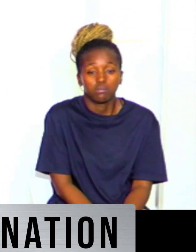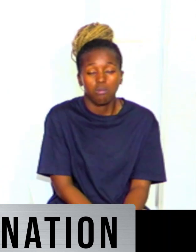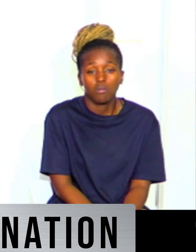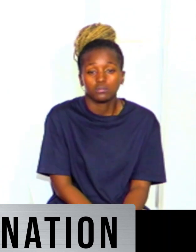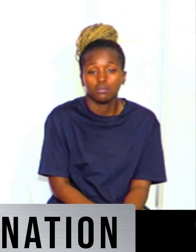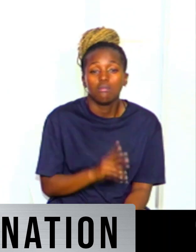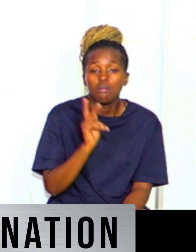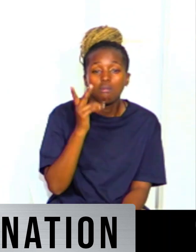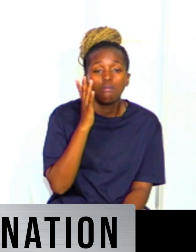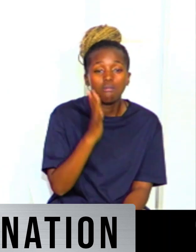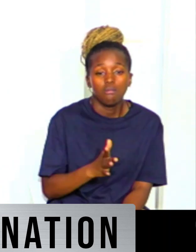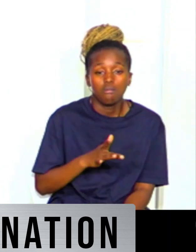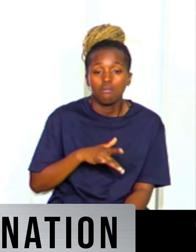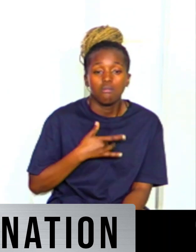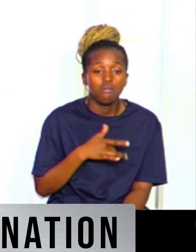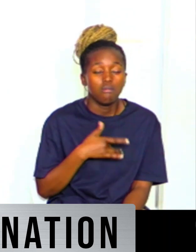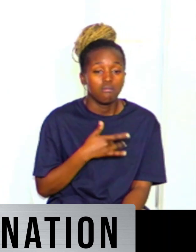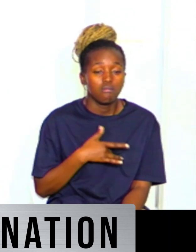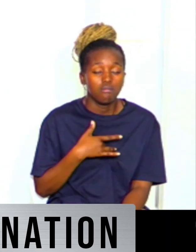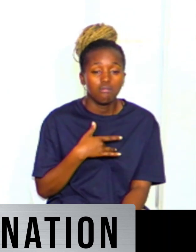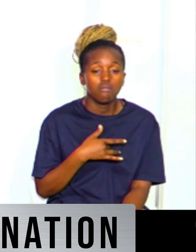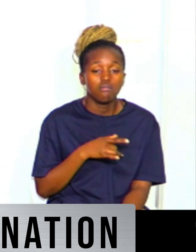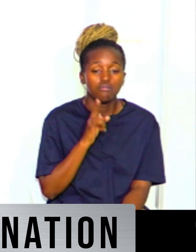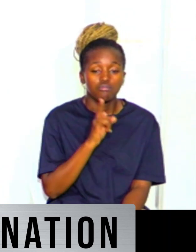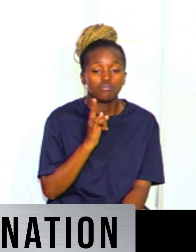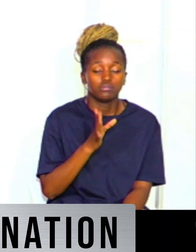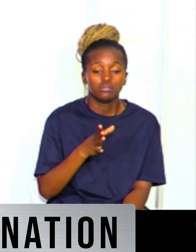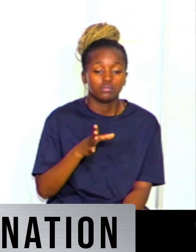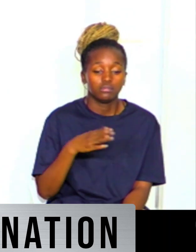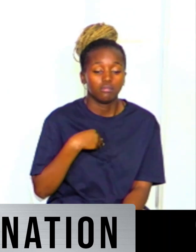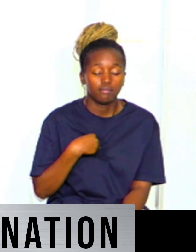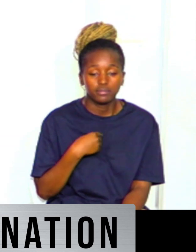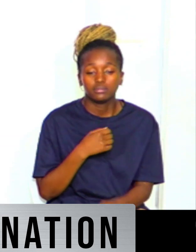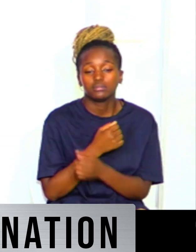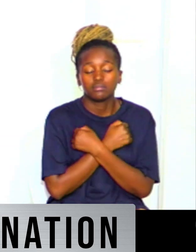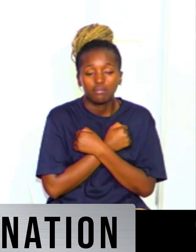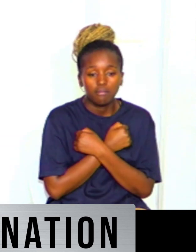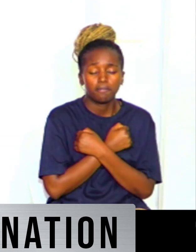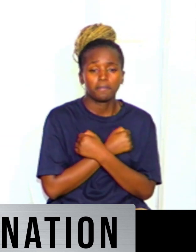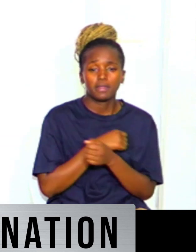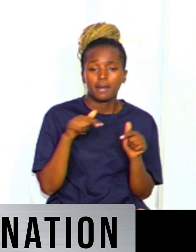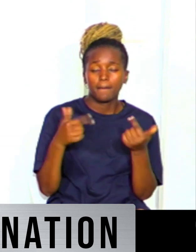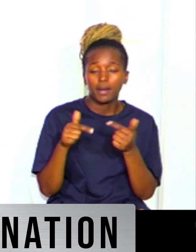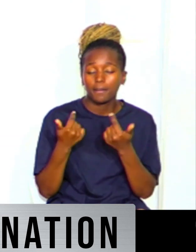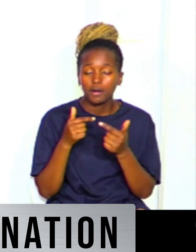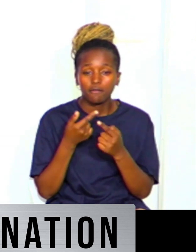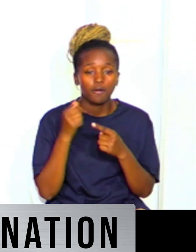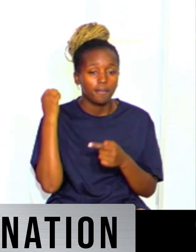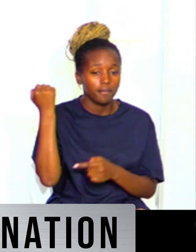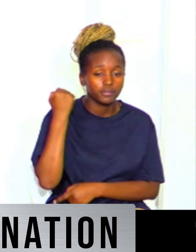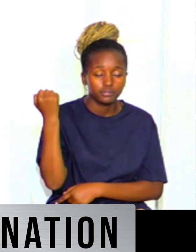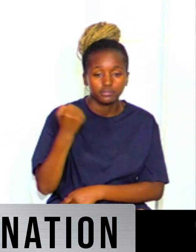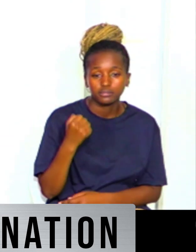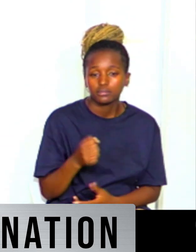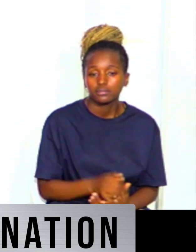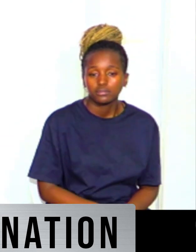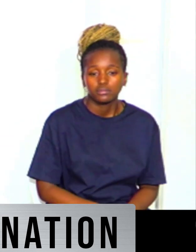into. They're used to scandals of corruption coming out of leaderships in